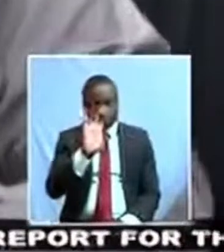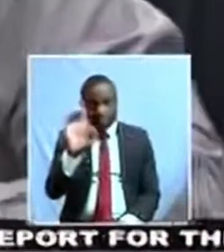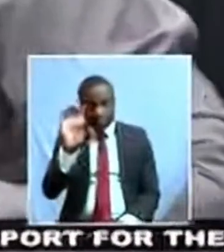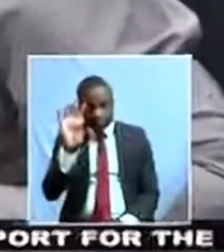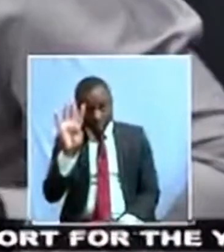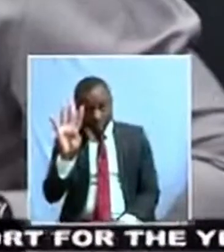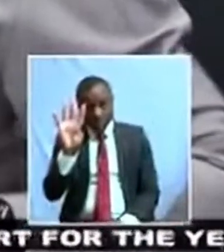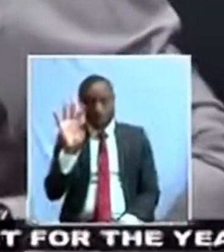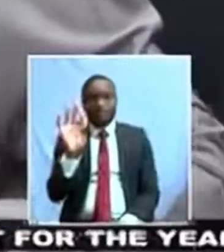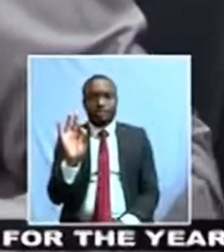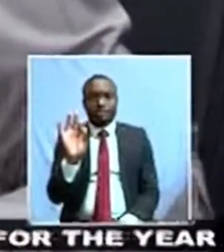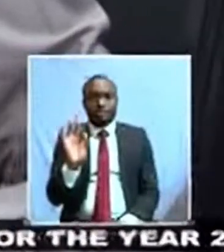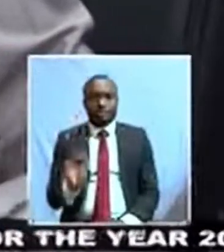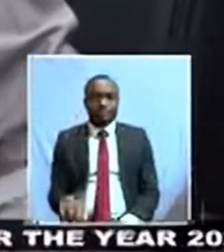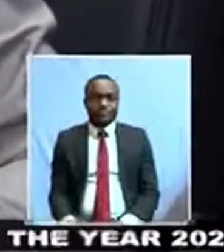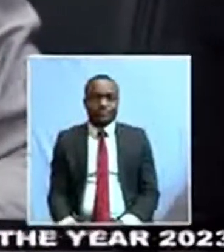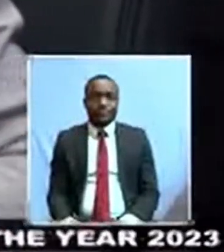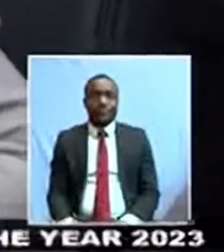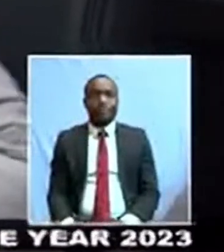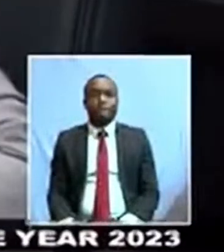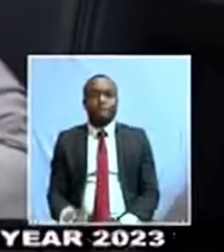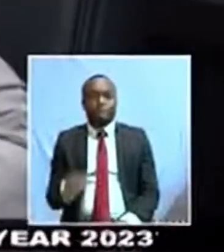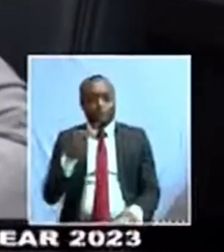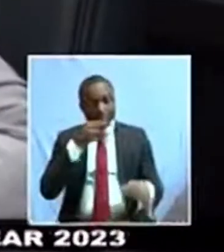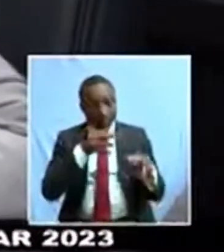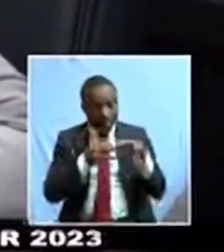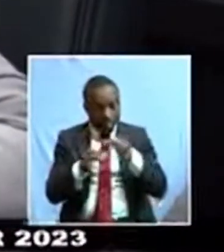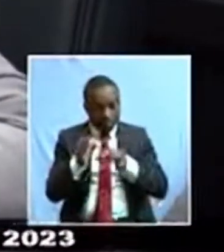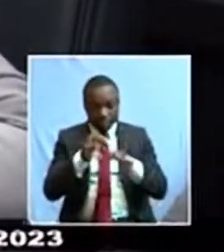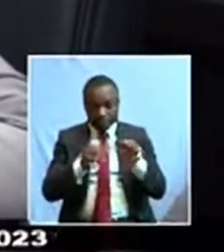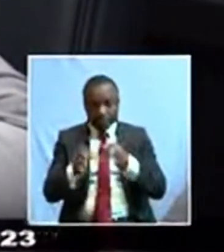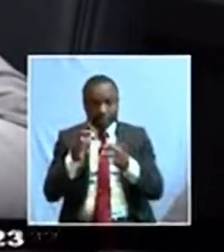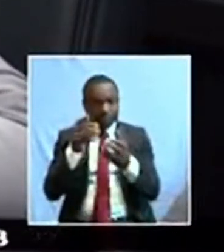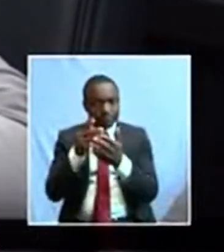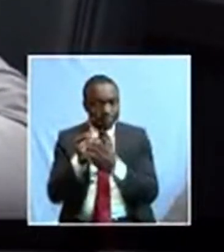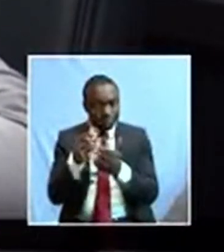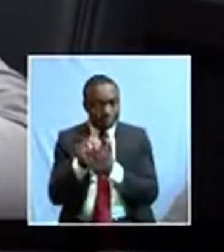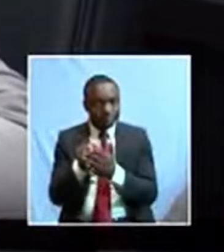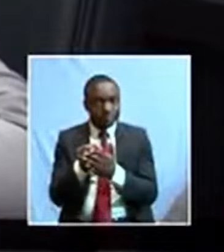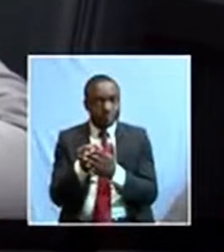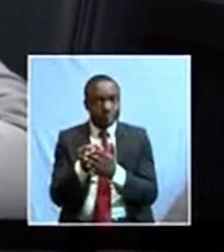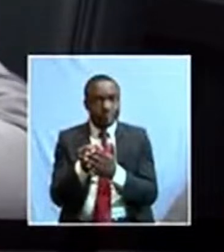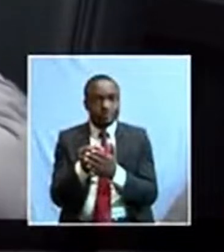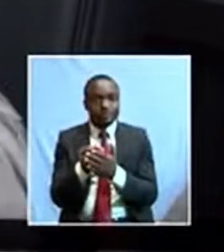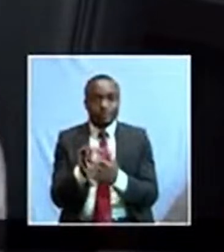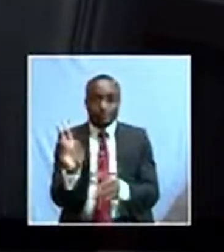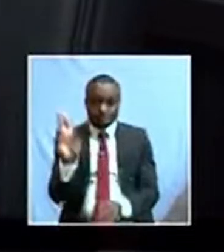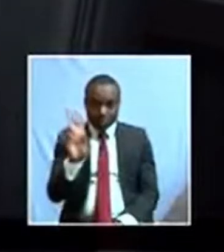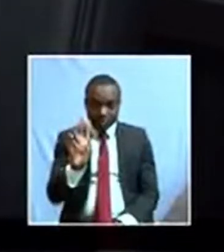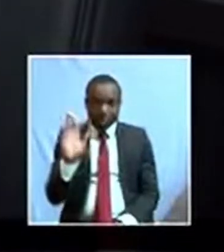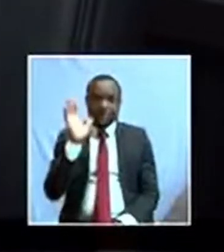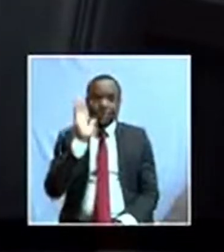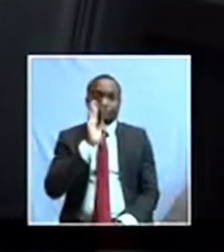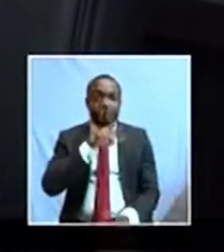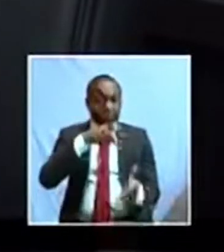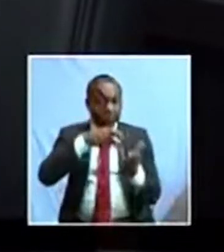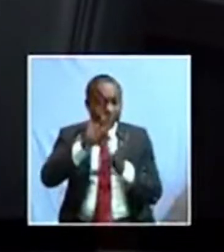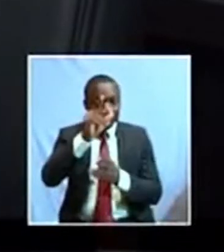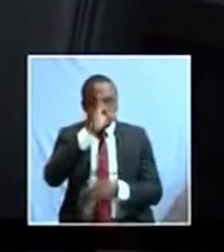1,451,249. And the explanation is that the funds have since been used to pay